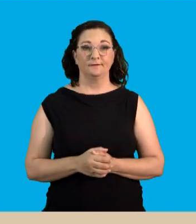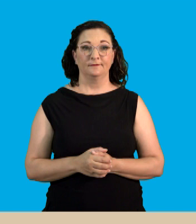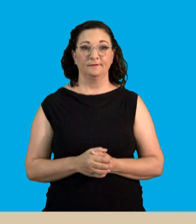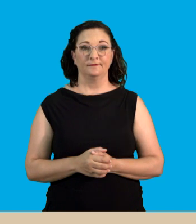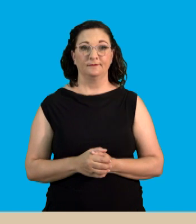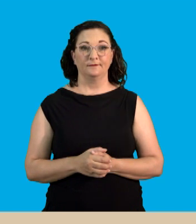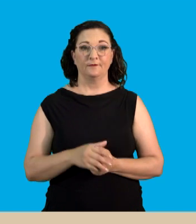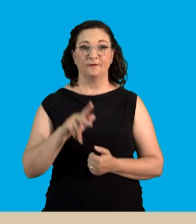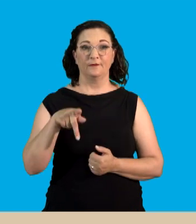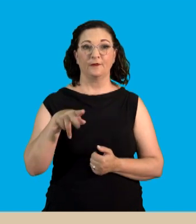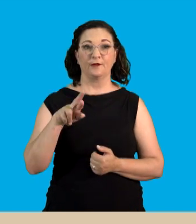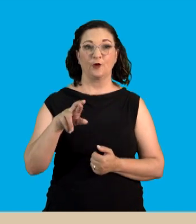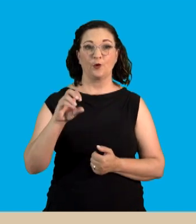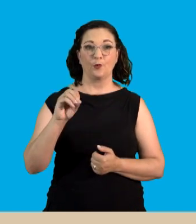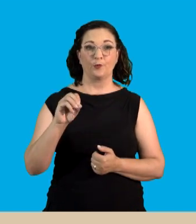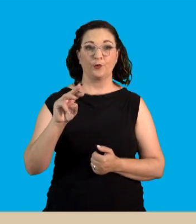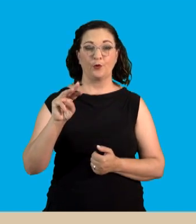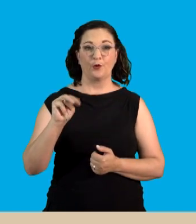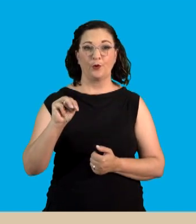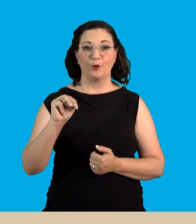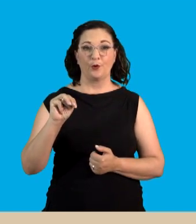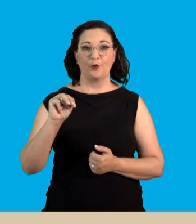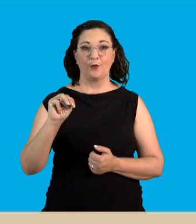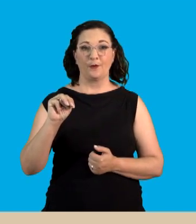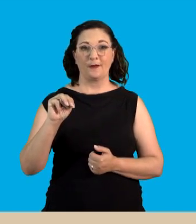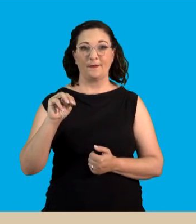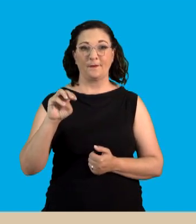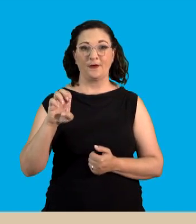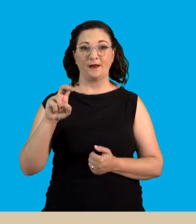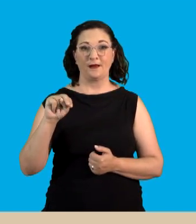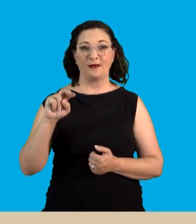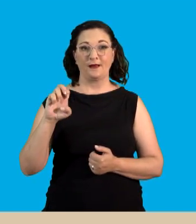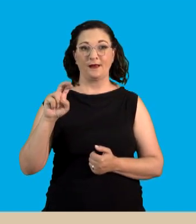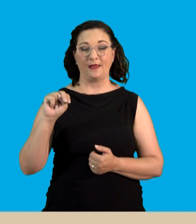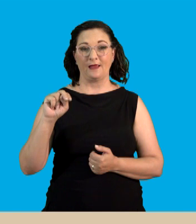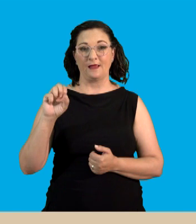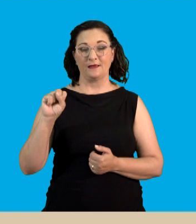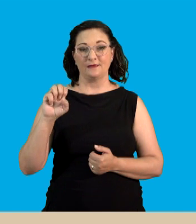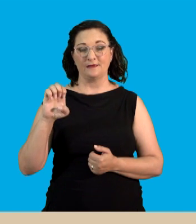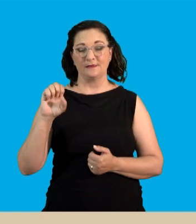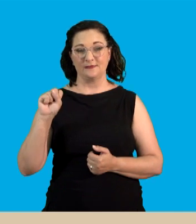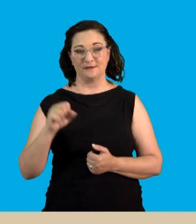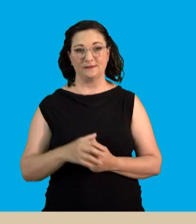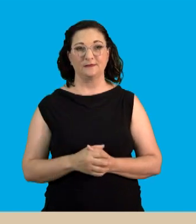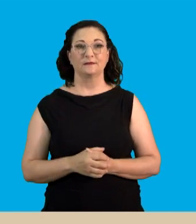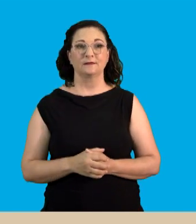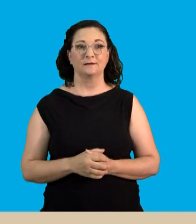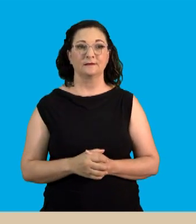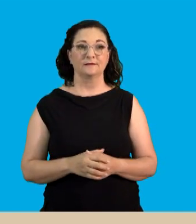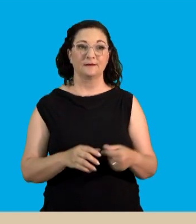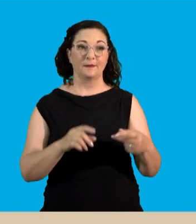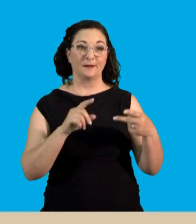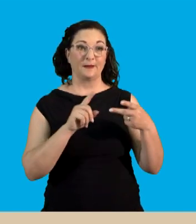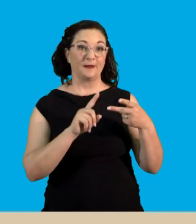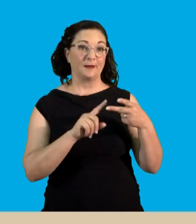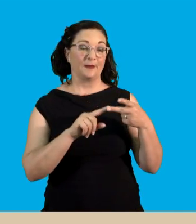our prominences. So this is our prominences. Okay, that is letter